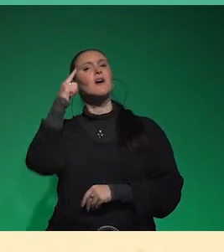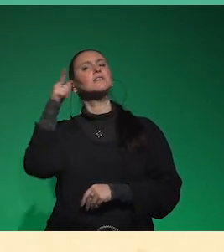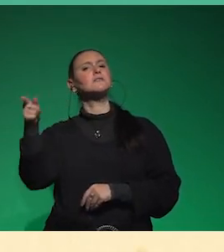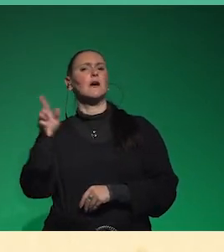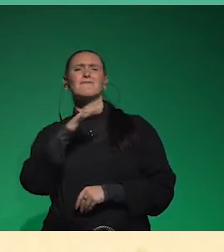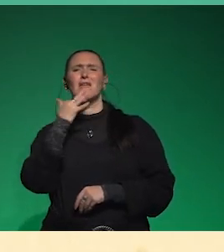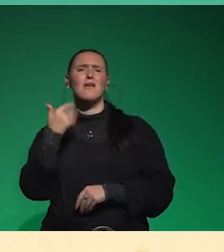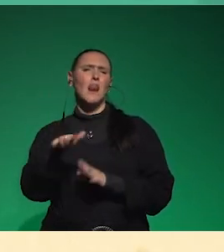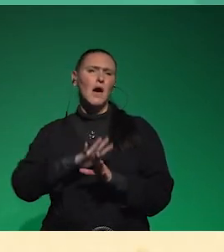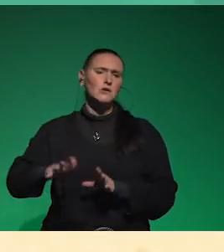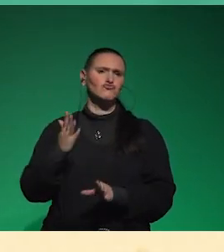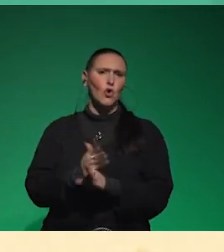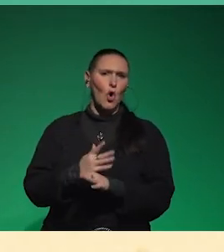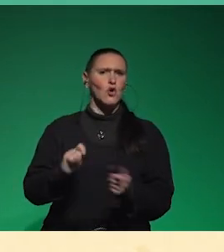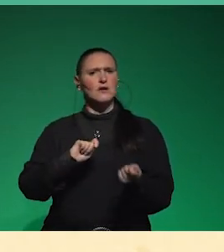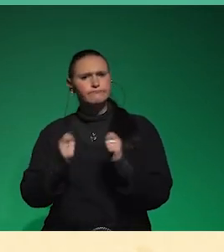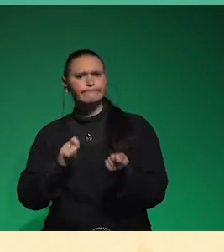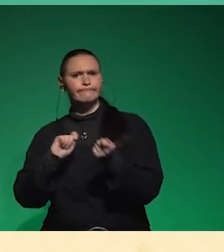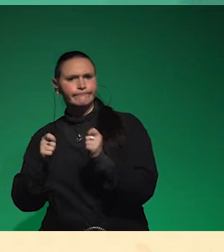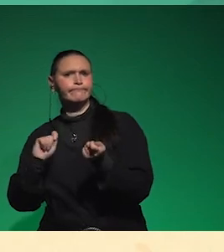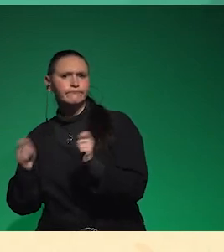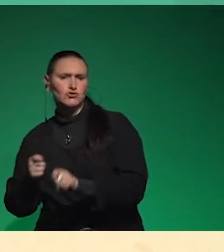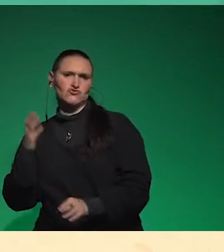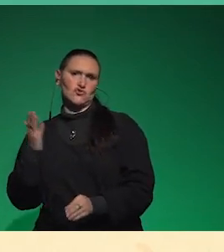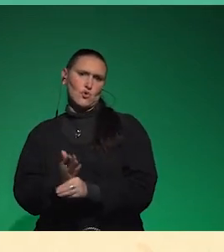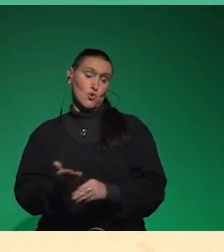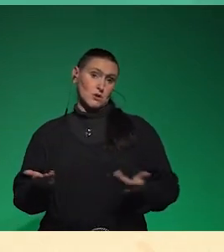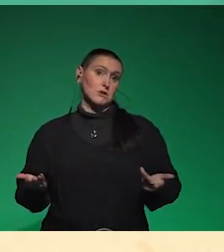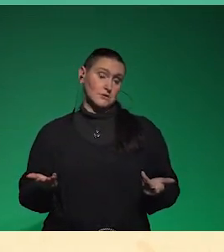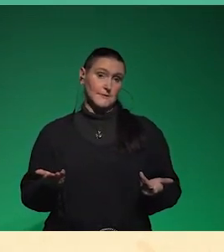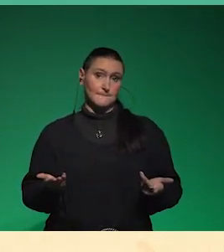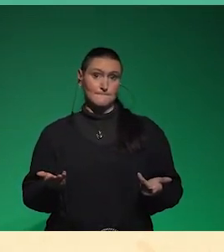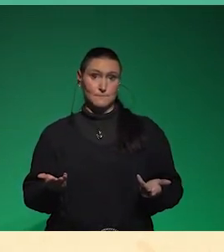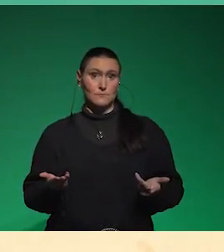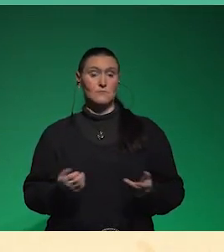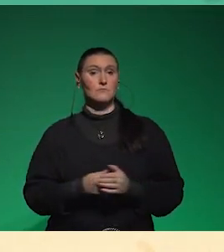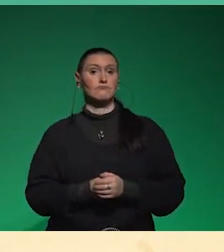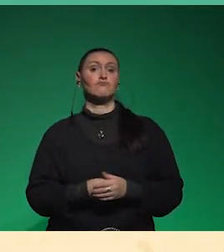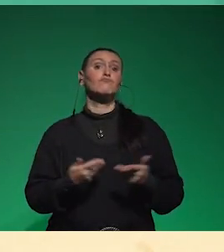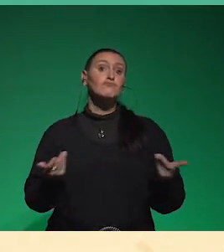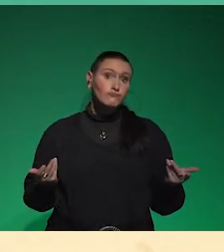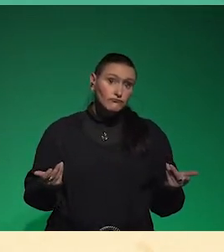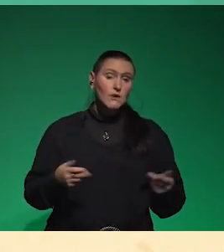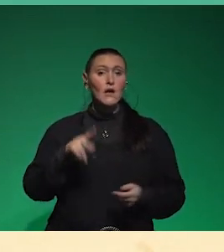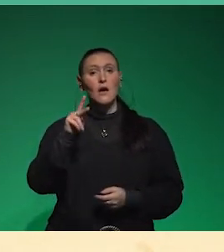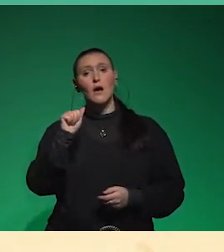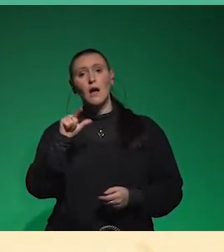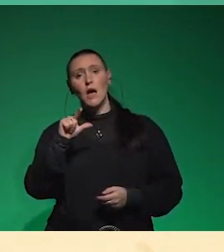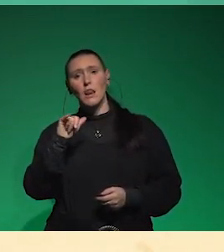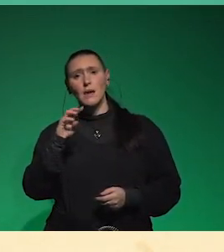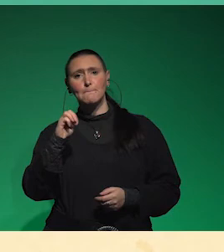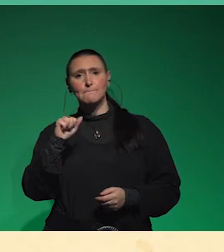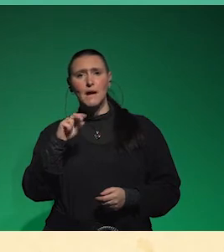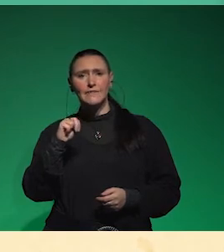impacts. And now we see in other parts of Indonesia, in Kalimantan, Borneo Island, and also in Papua starting, we